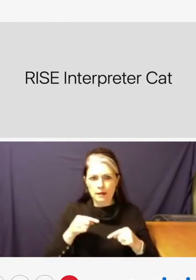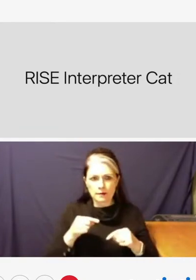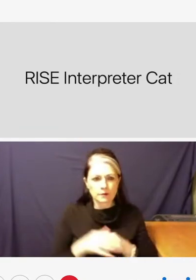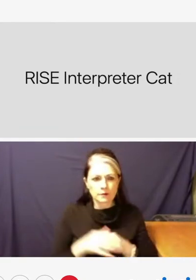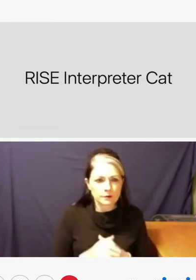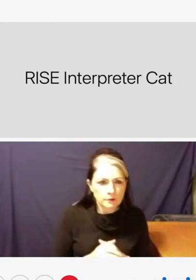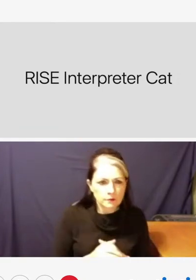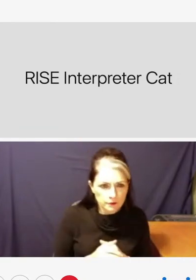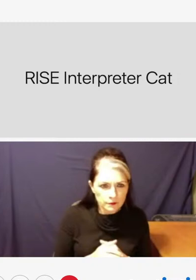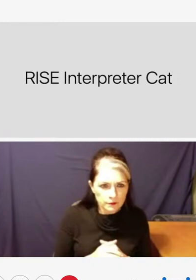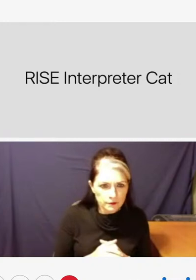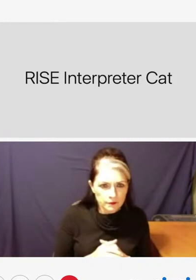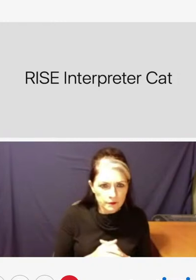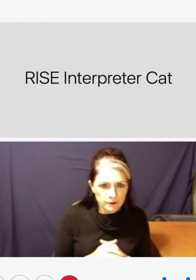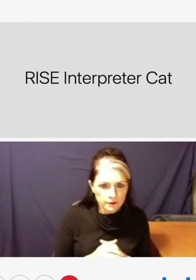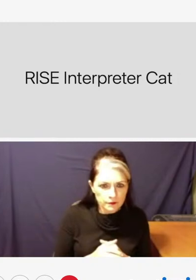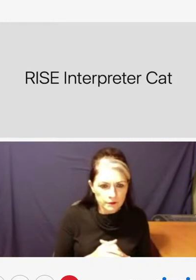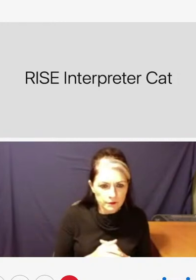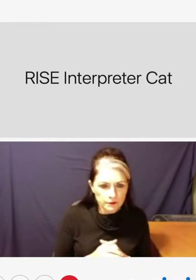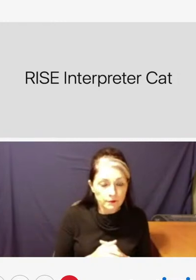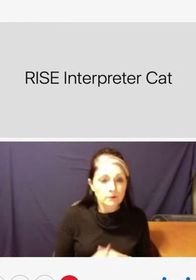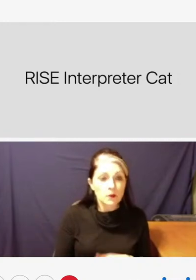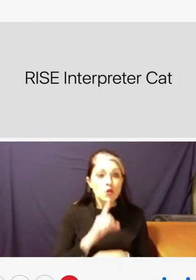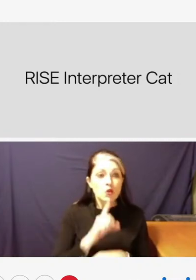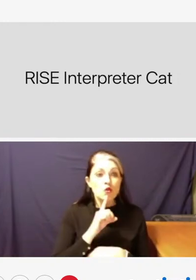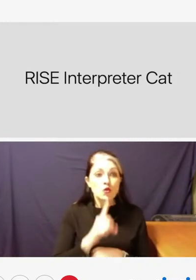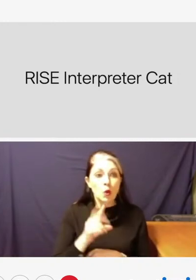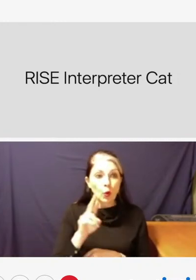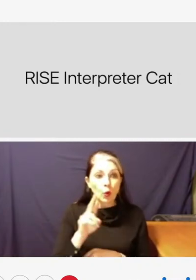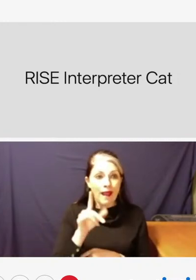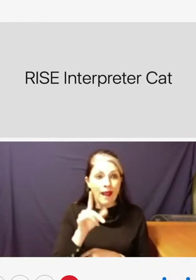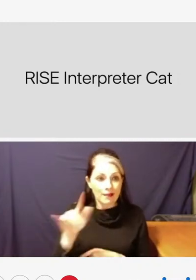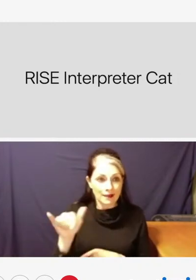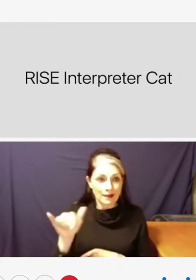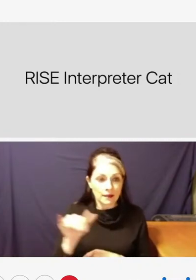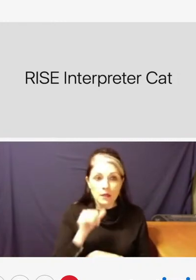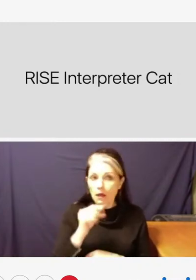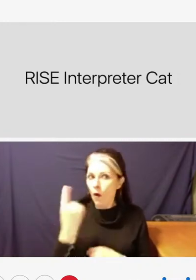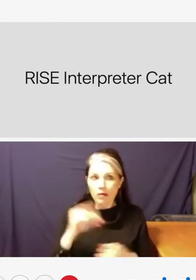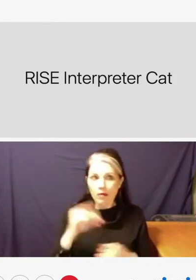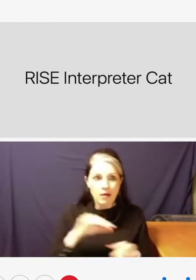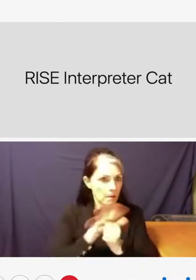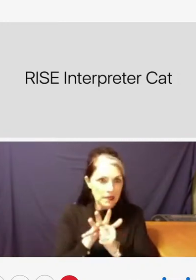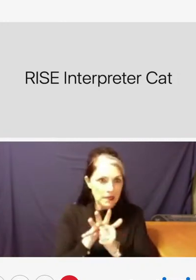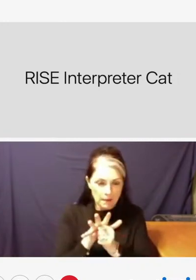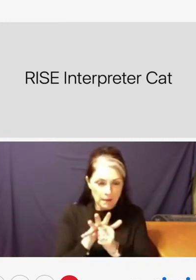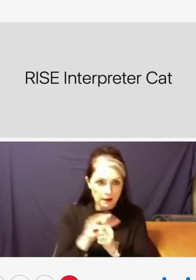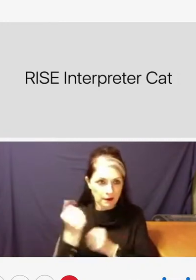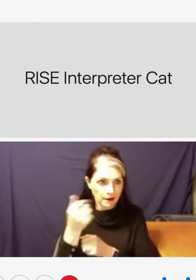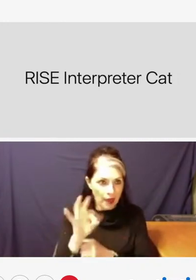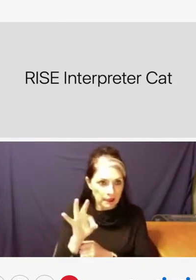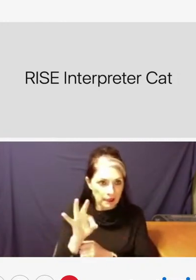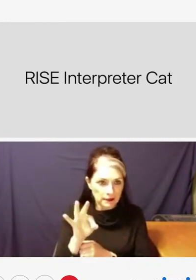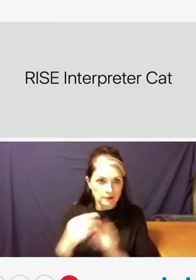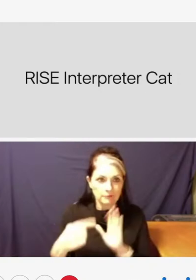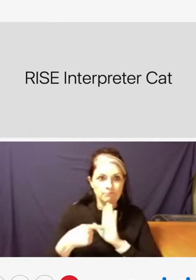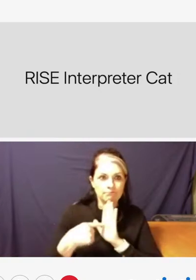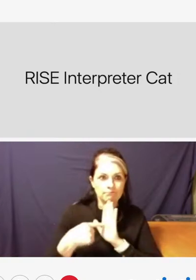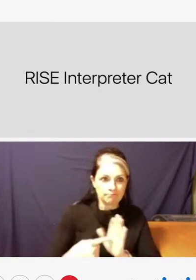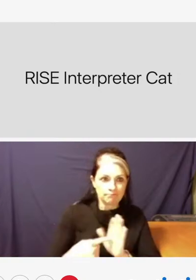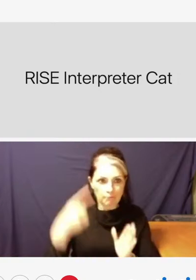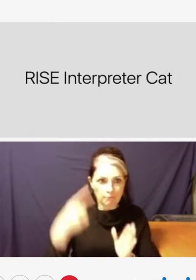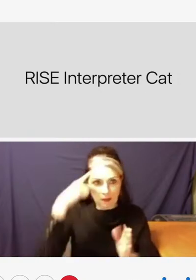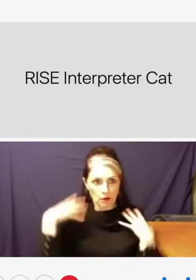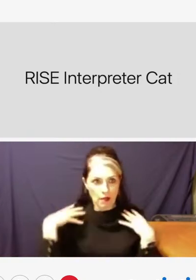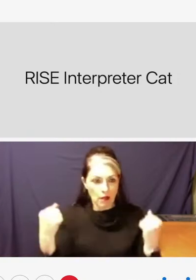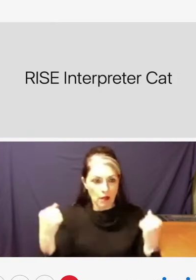back but the reality is is that it's not just the pandemic you know that really shed light on the mental health of our students the reality is